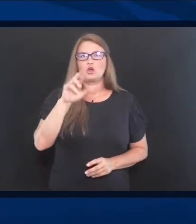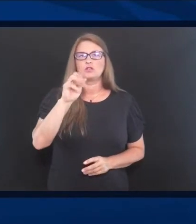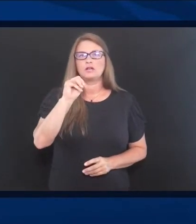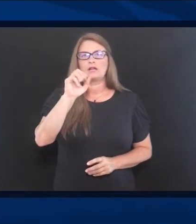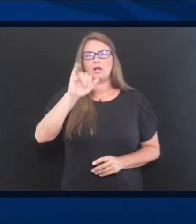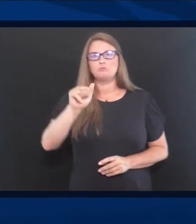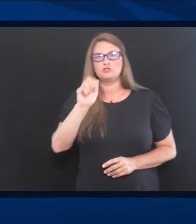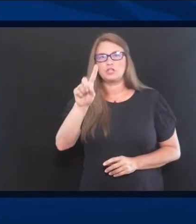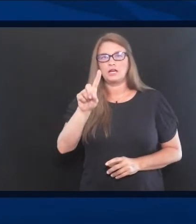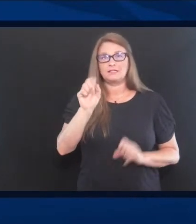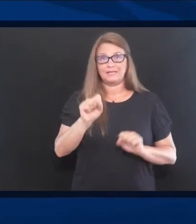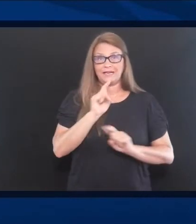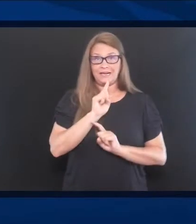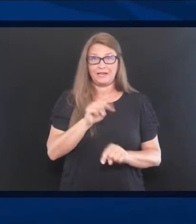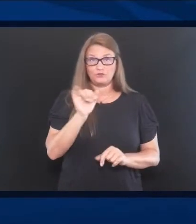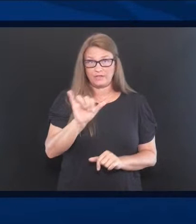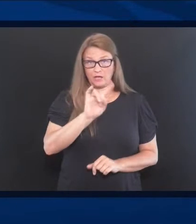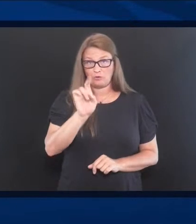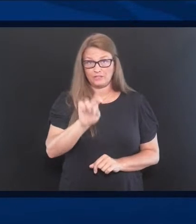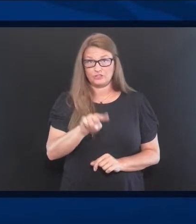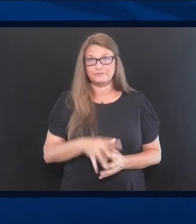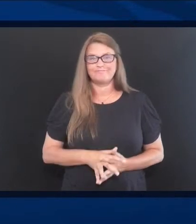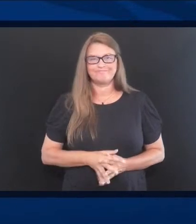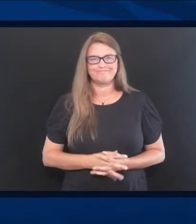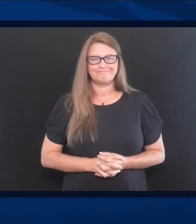You can answer that one.